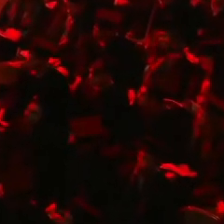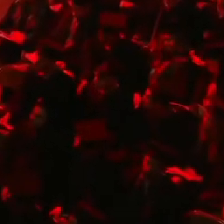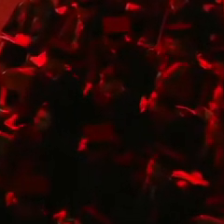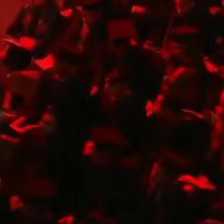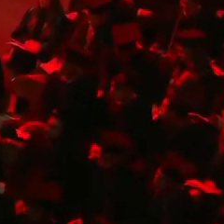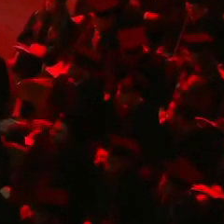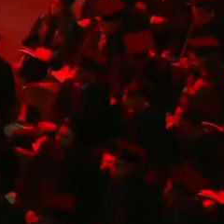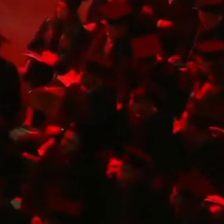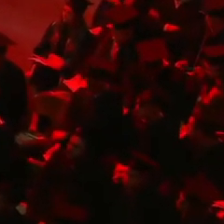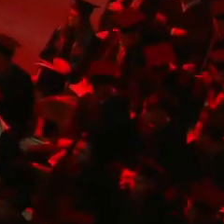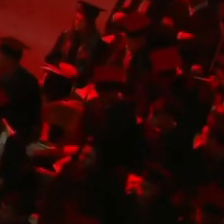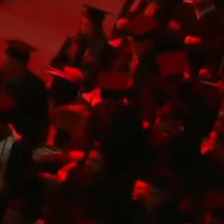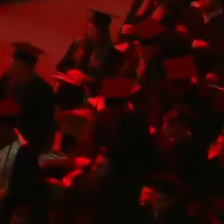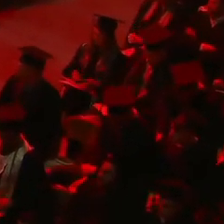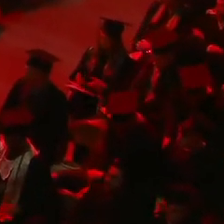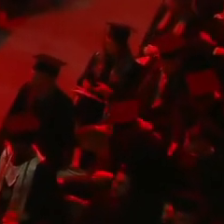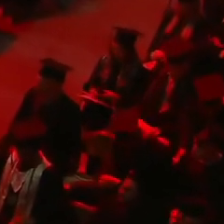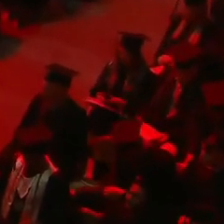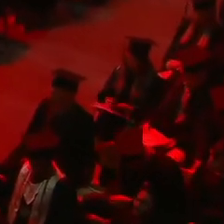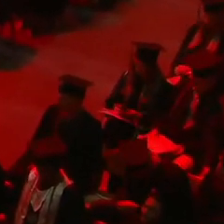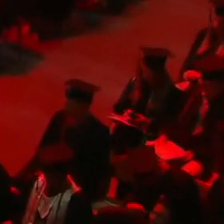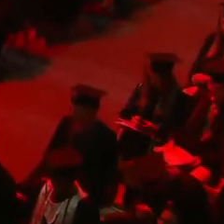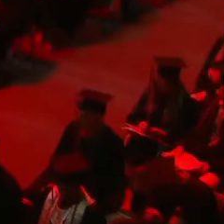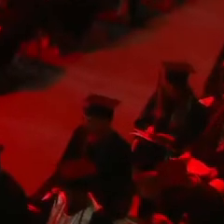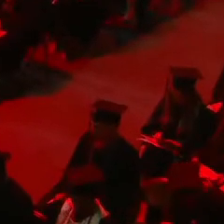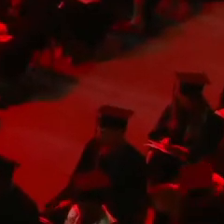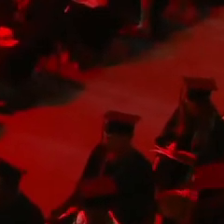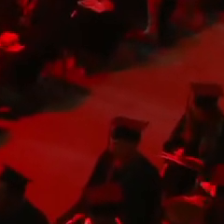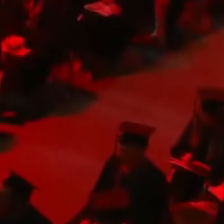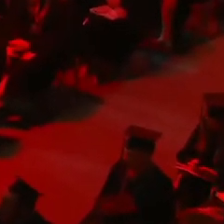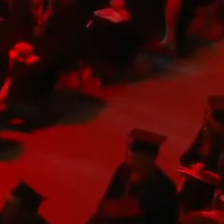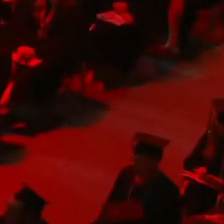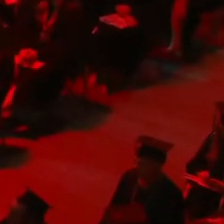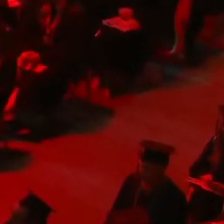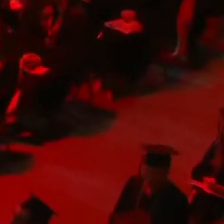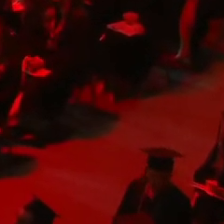Raja Kali, Chair of the Department of Economics, will present these degrees.